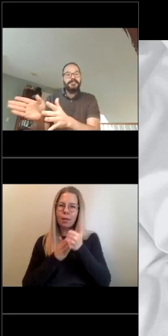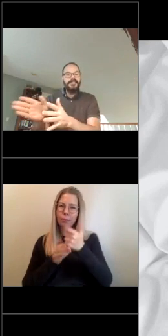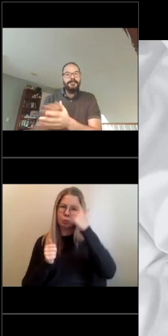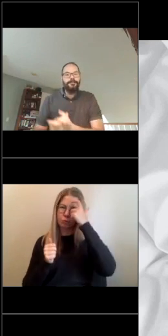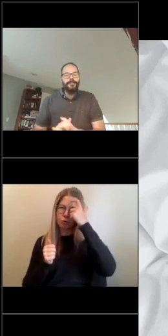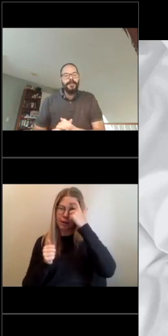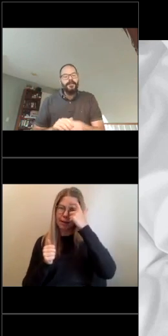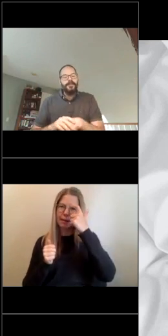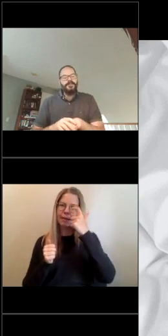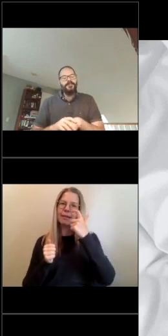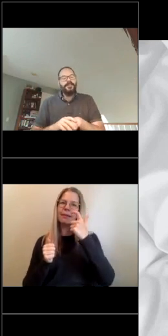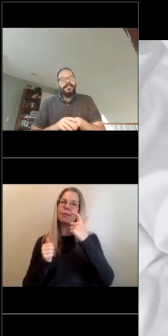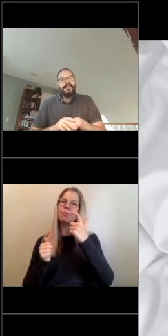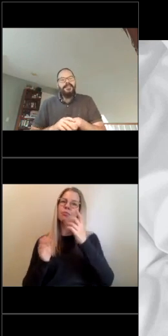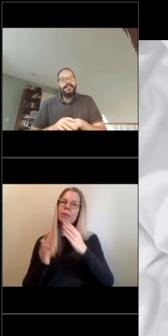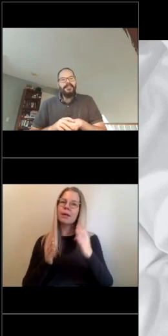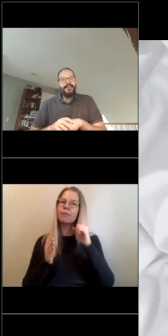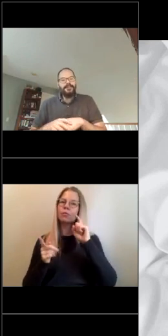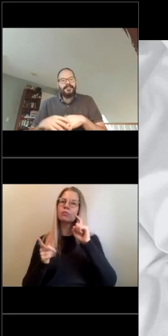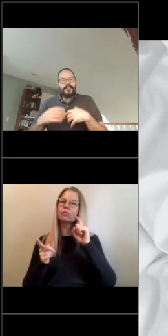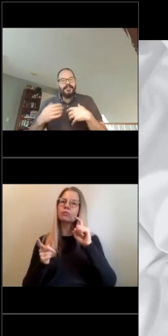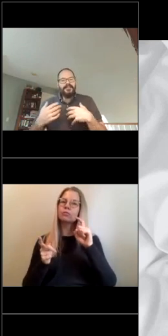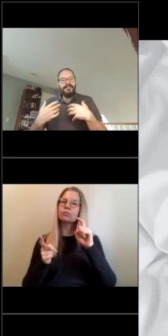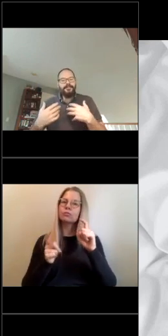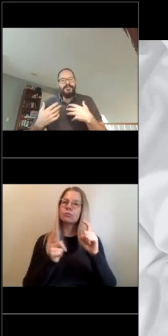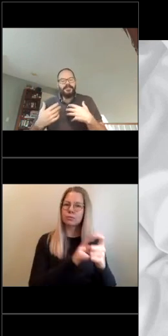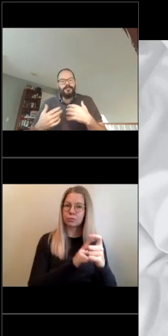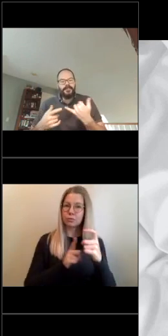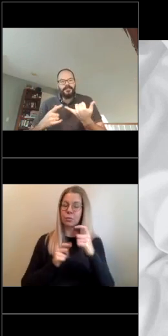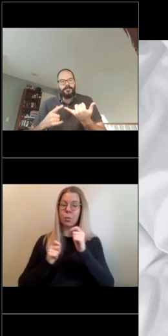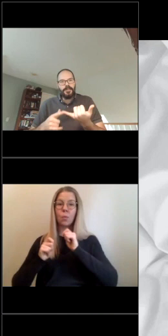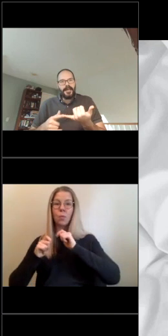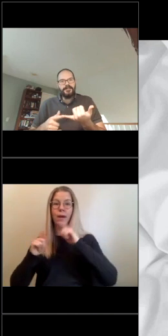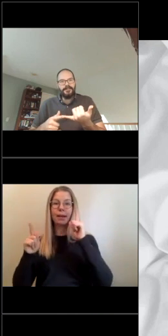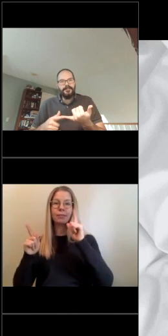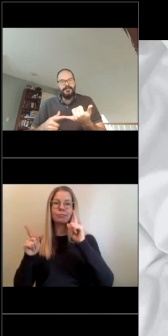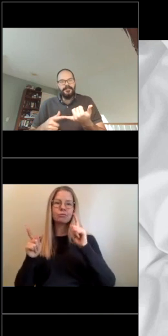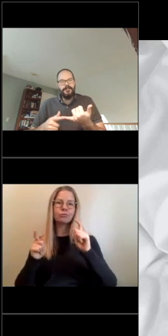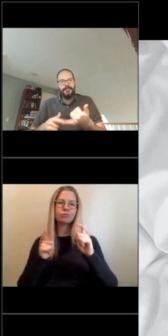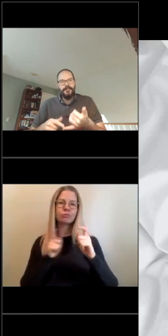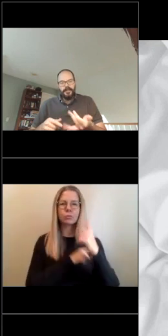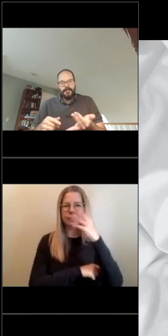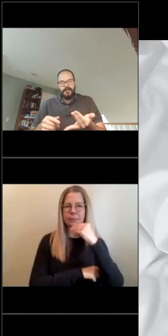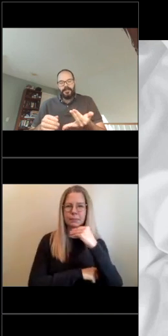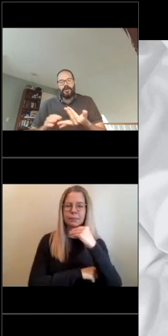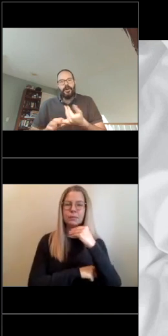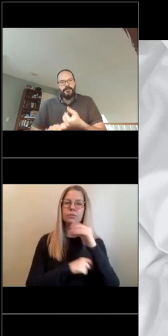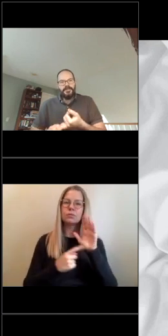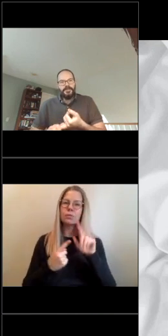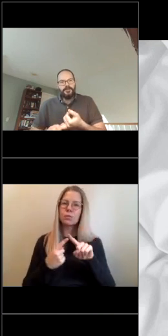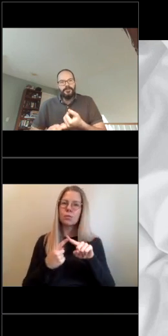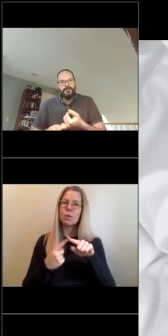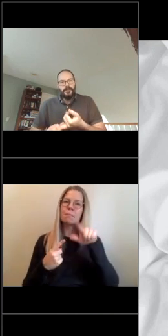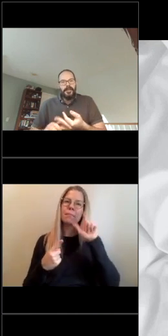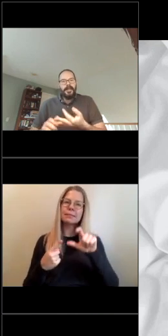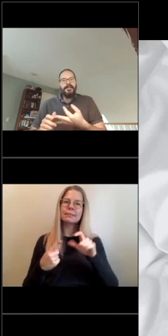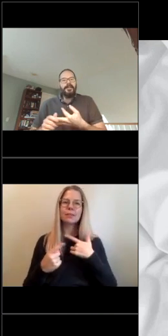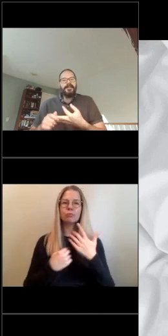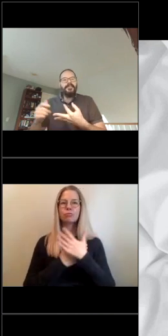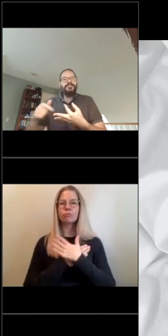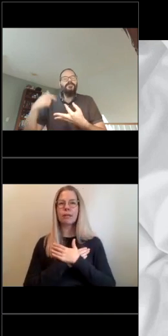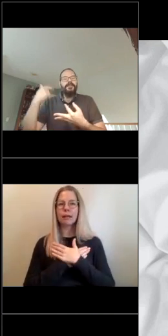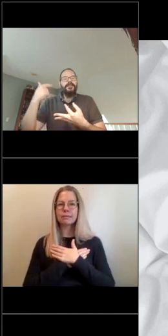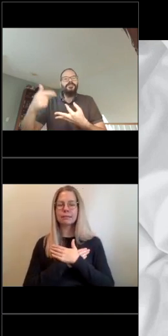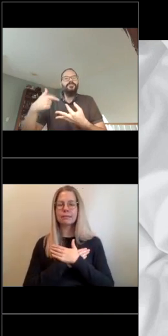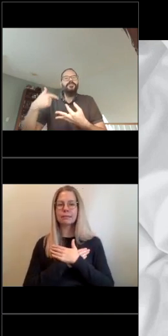to sleep. And so the key thing there is that it needs to be something that's relaxing, that calms you, and